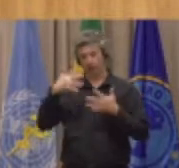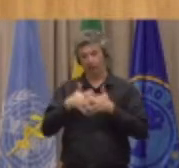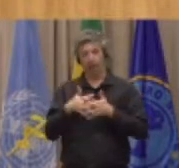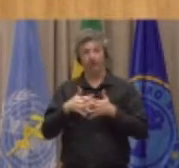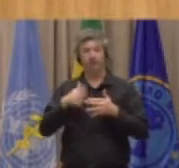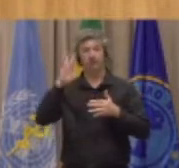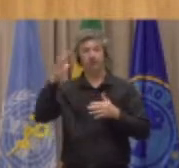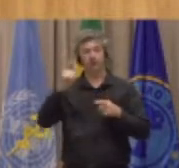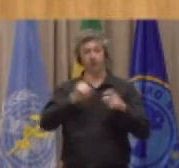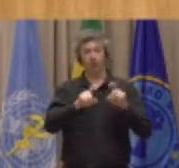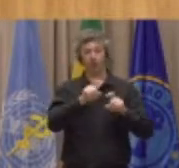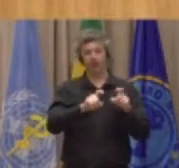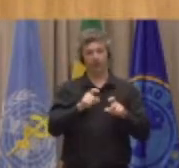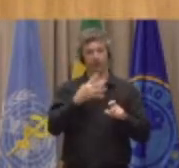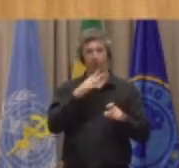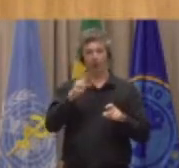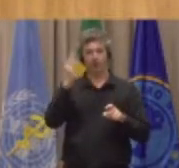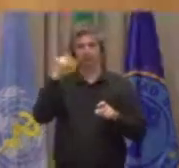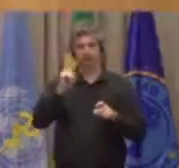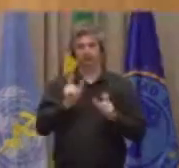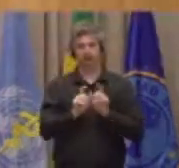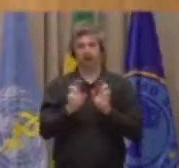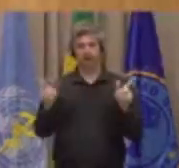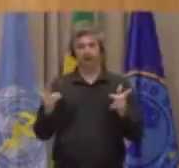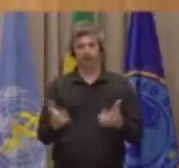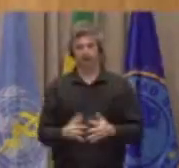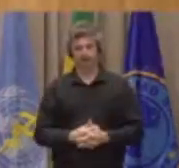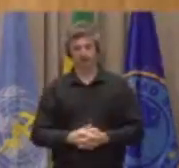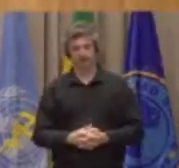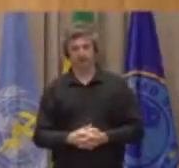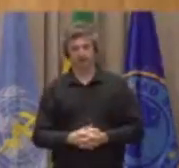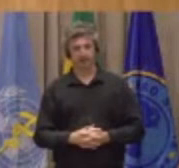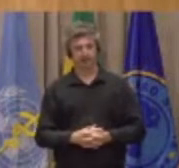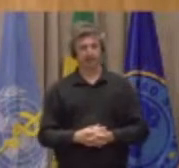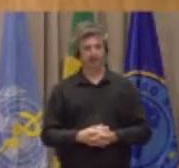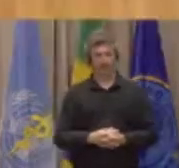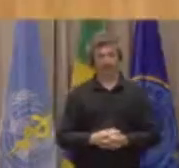machine because of that. Thank you.